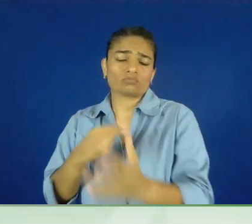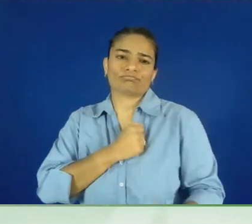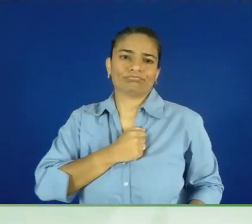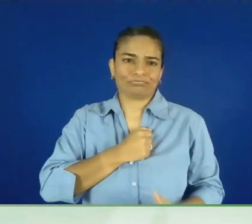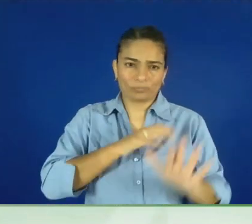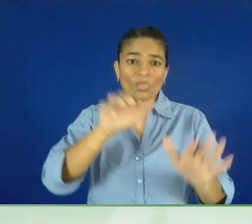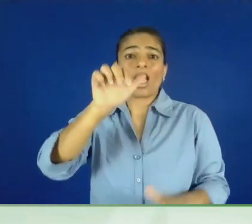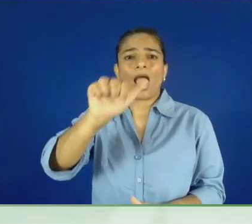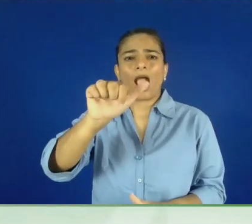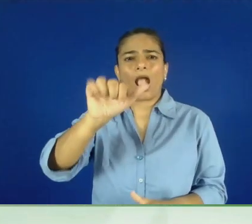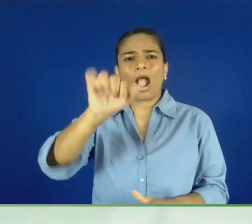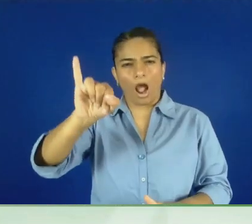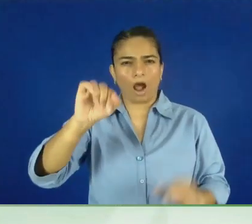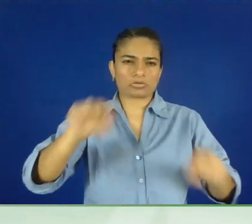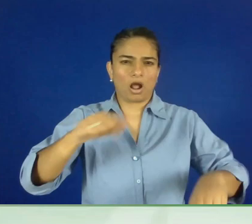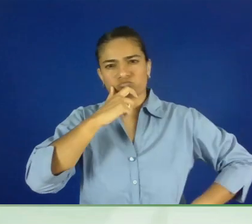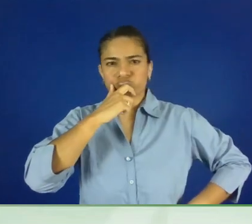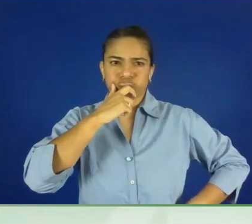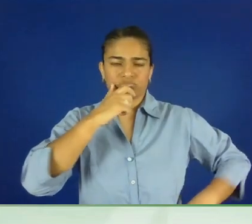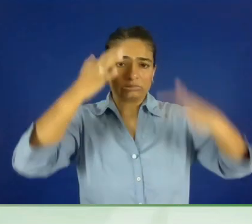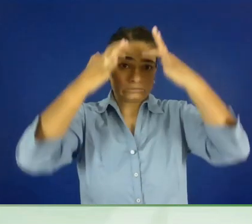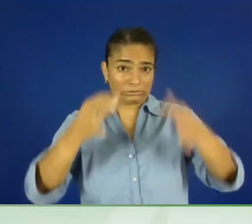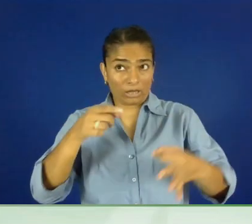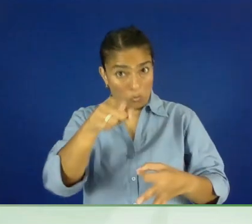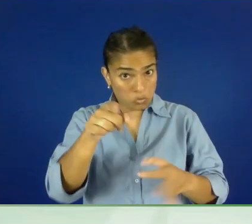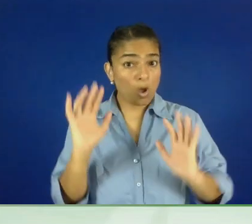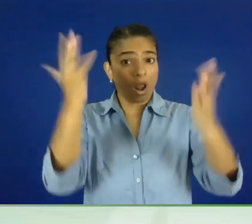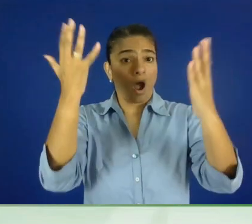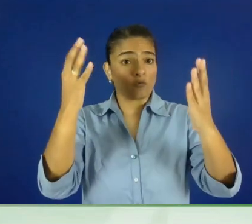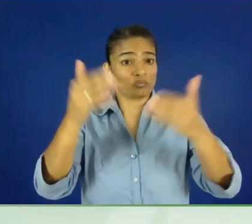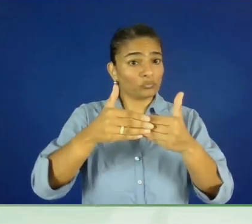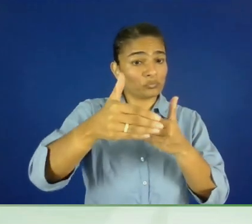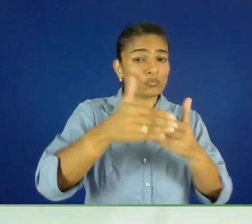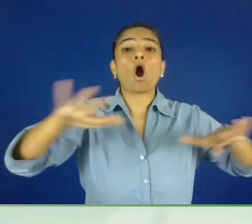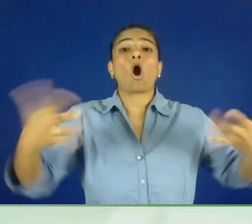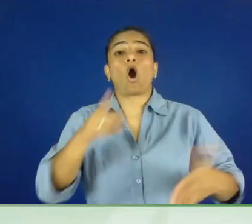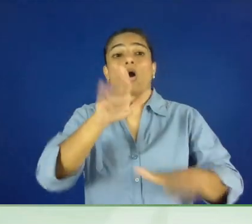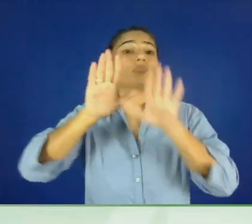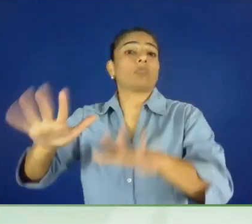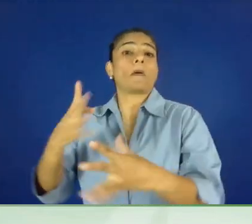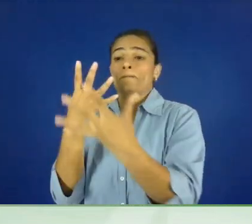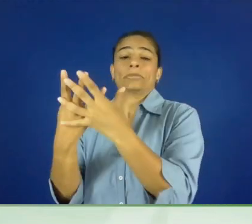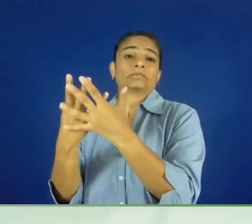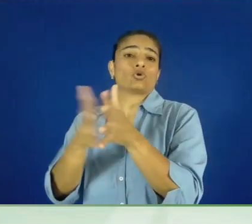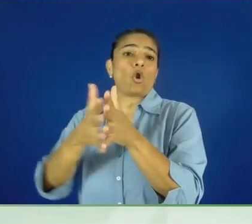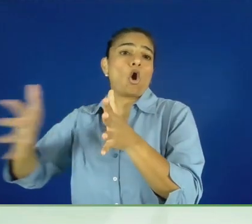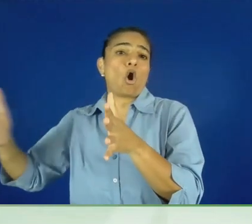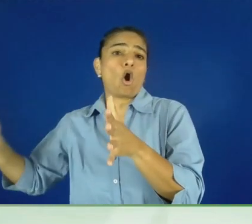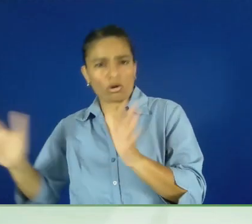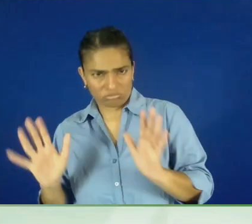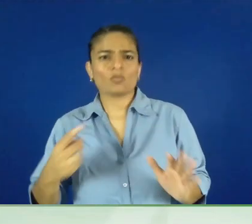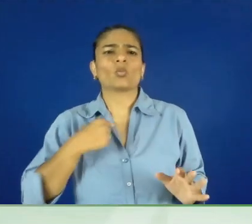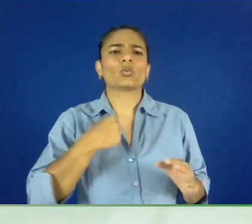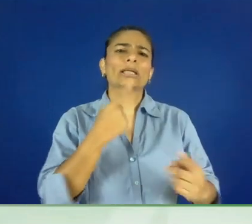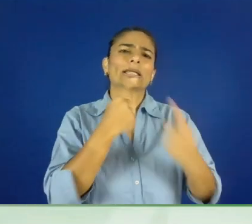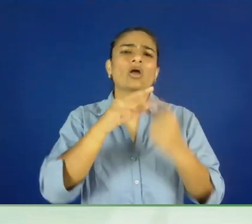chat has been pretty much on in the workplace, and this is an employment conference. Yeah, but people are using AI in the workplace, and it's not just about